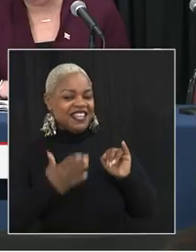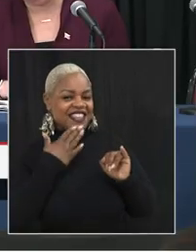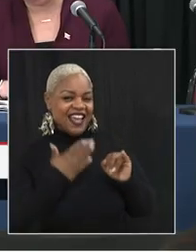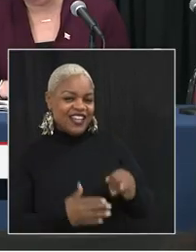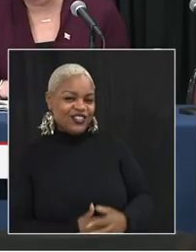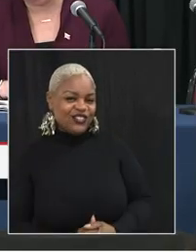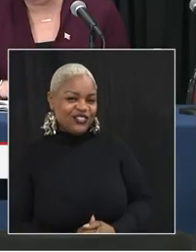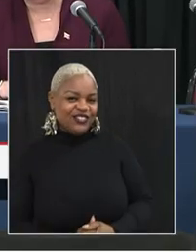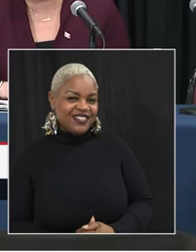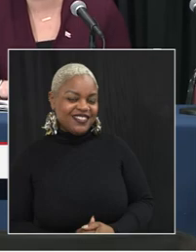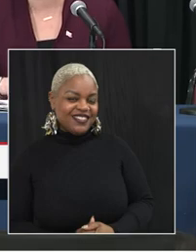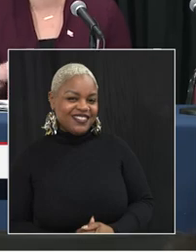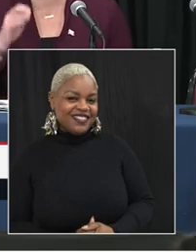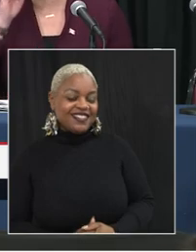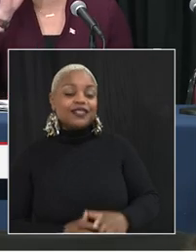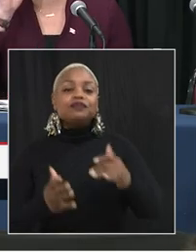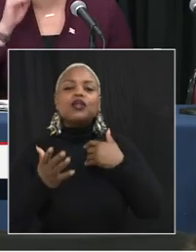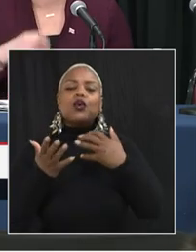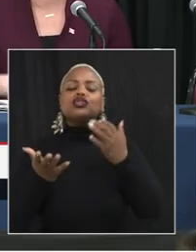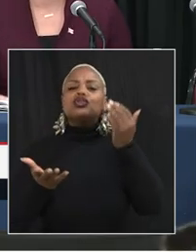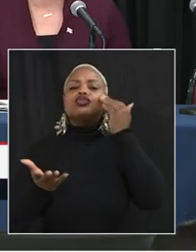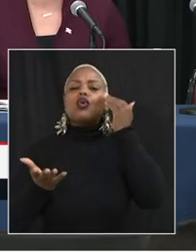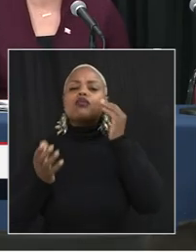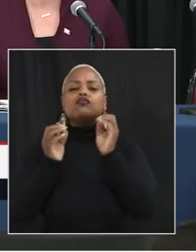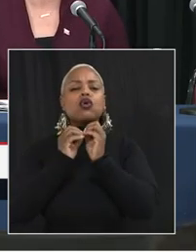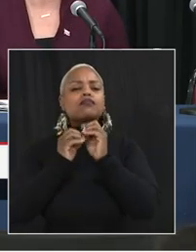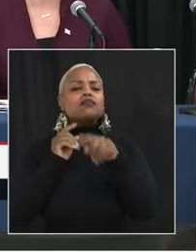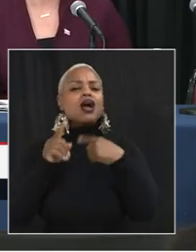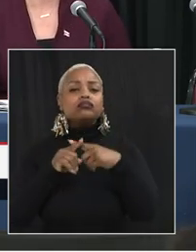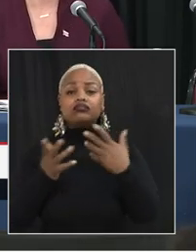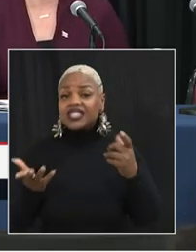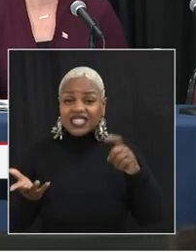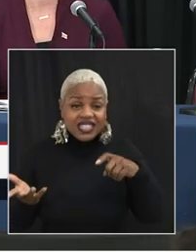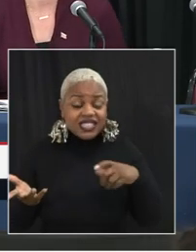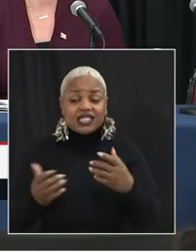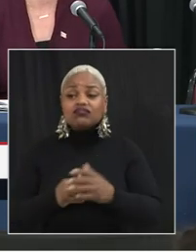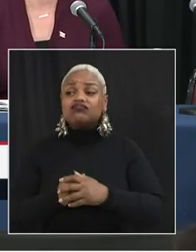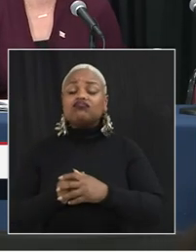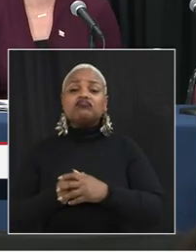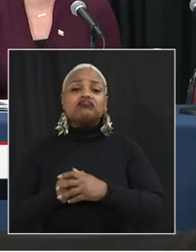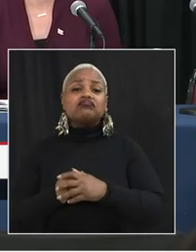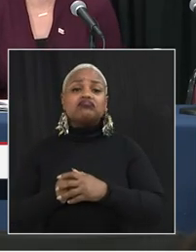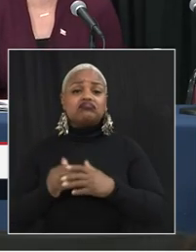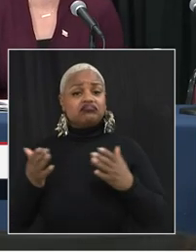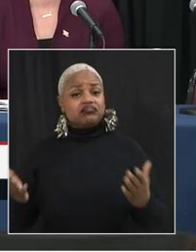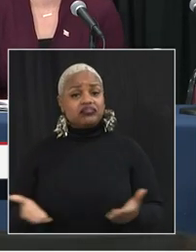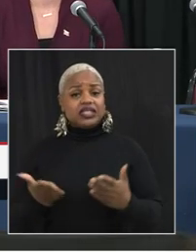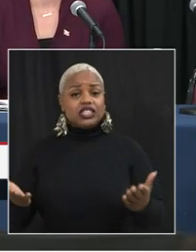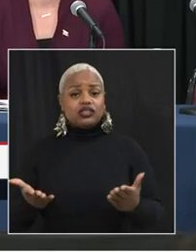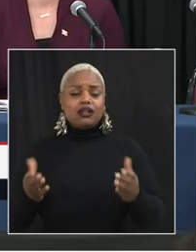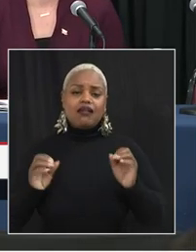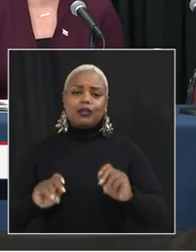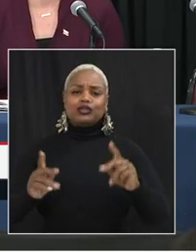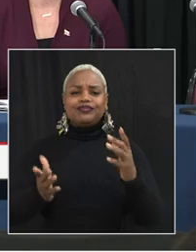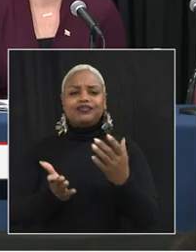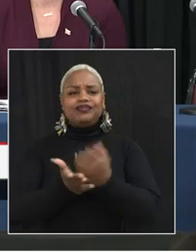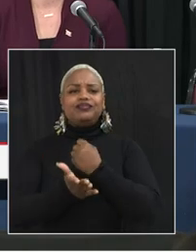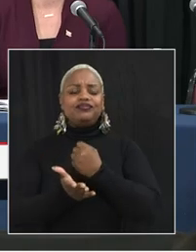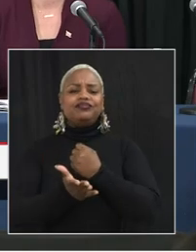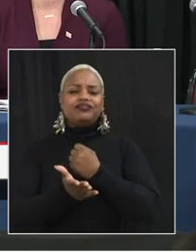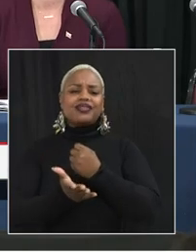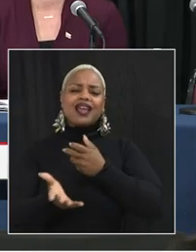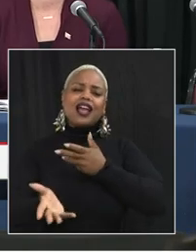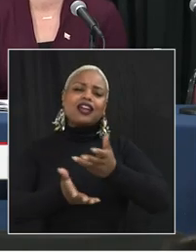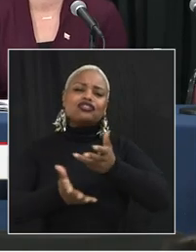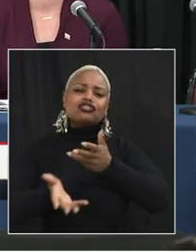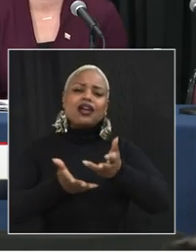So I want to know more about what we need. So this is a good chance to share with us, and I'll ask Director Hines